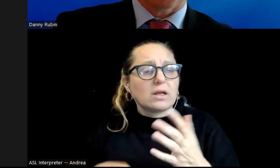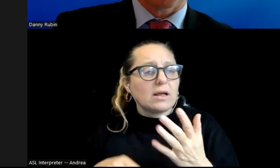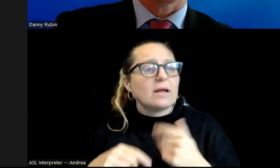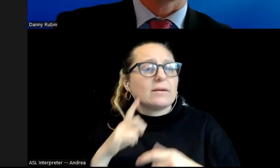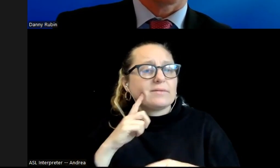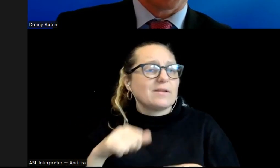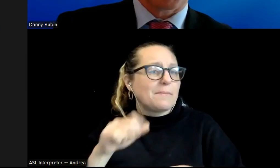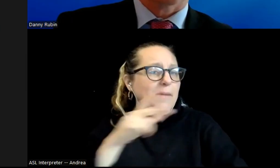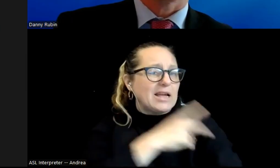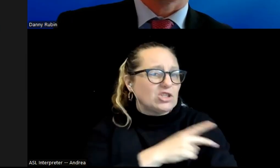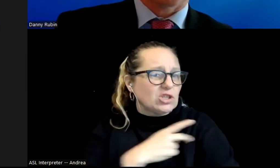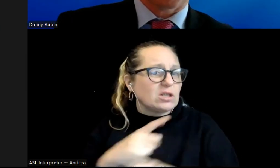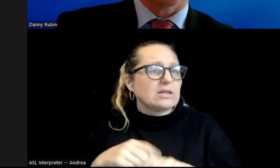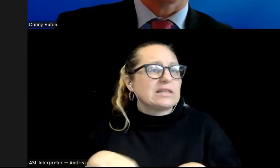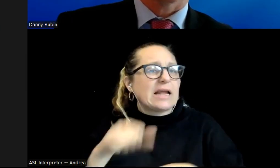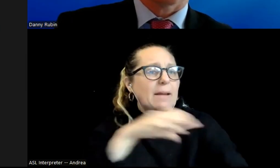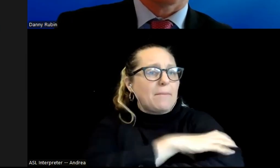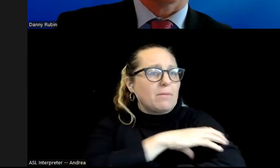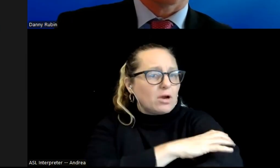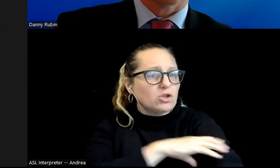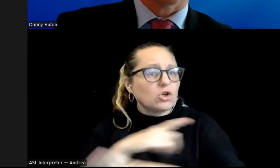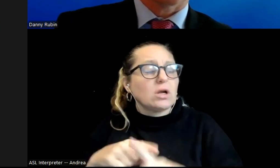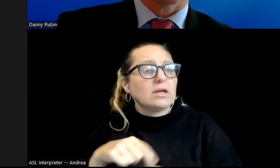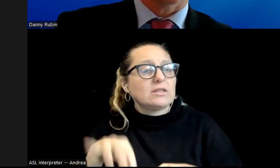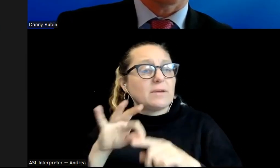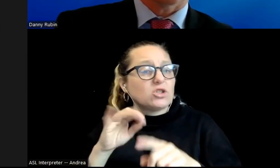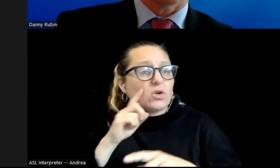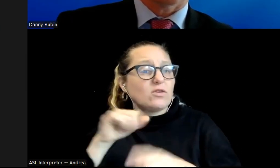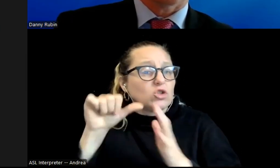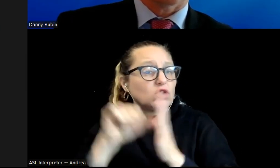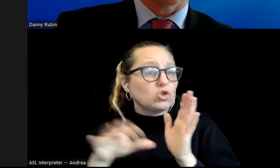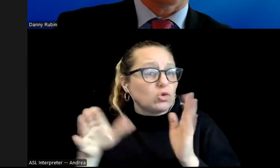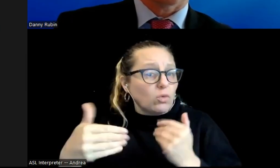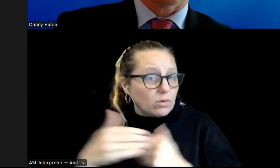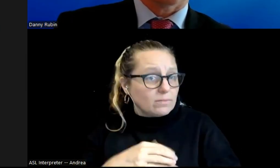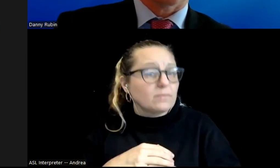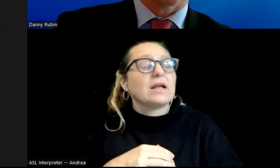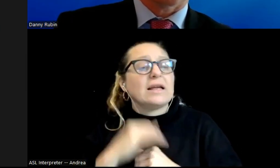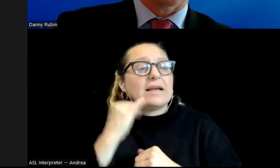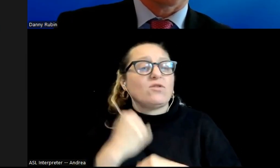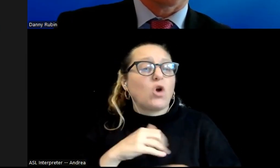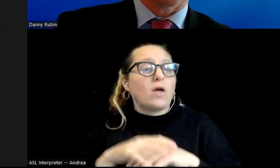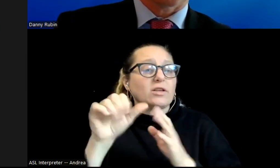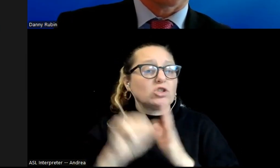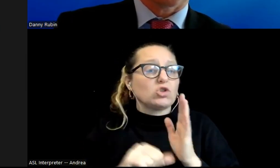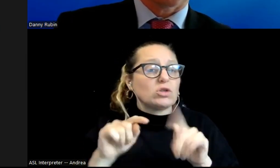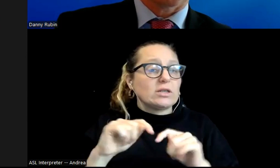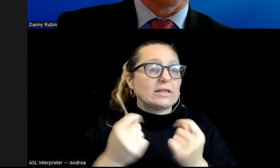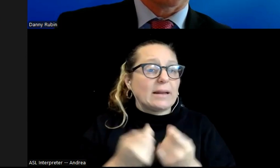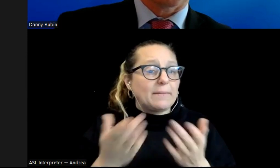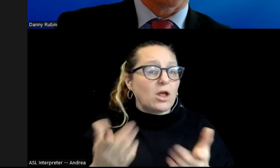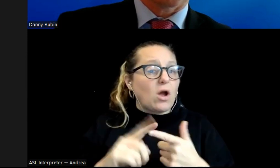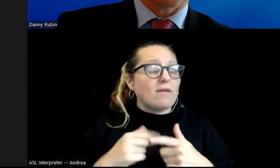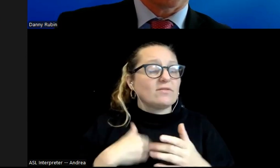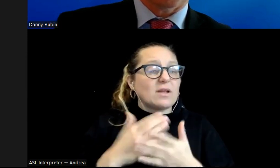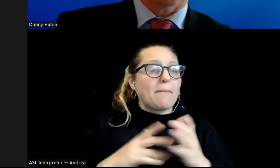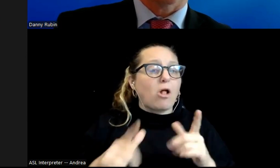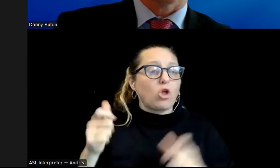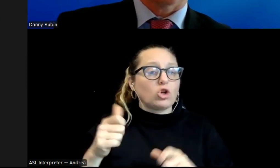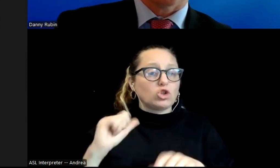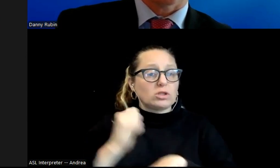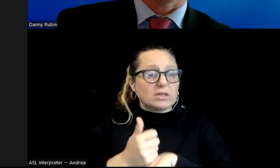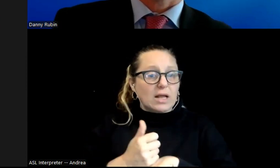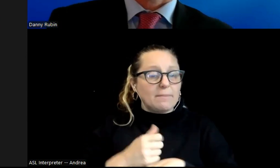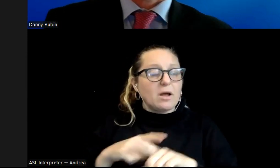blood pressures, and especially if you're in a surgery room, if you're in a surgery team there, you have some of the larger setups, some of the